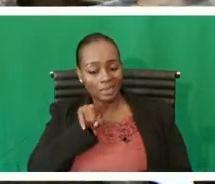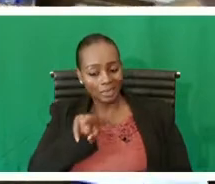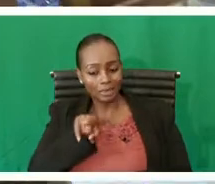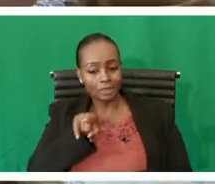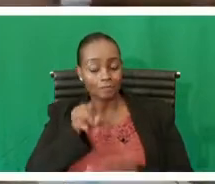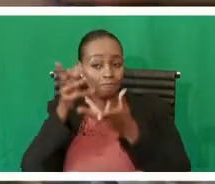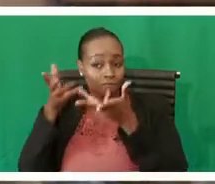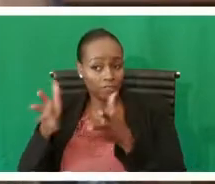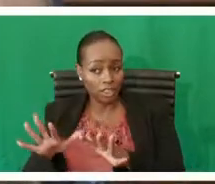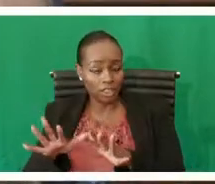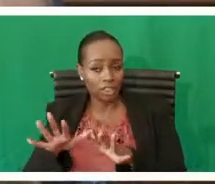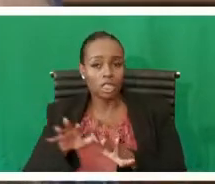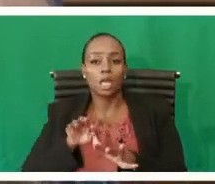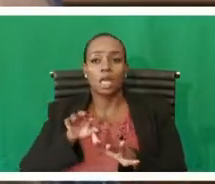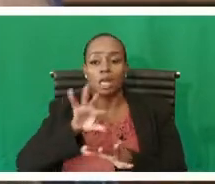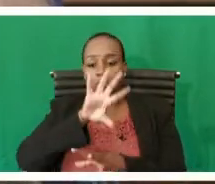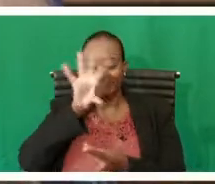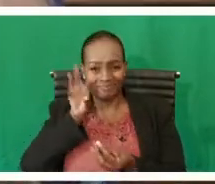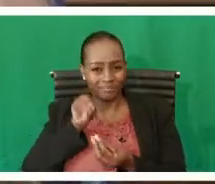completed.